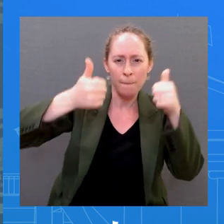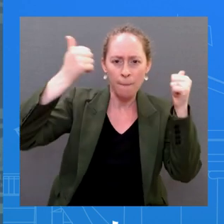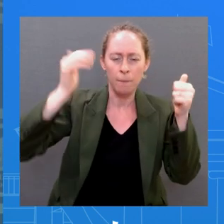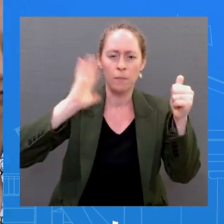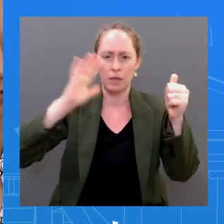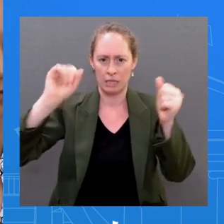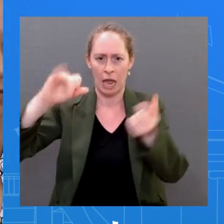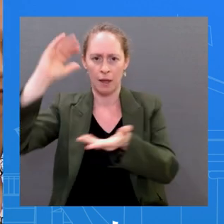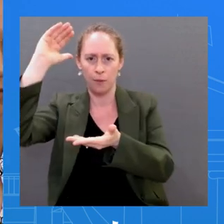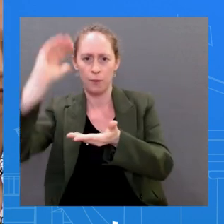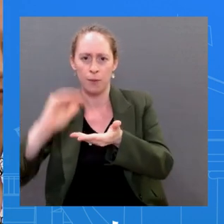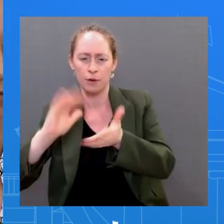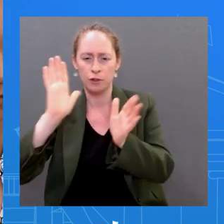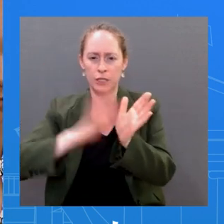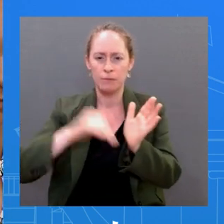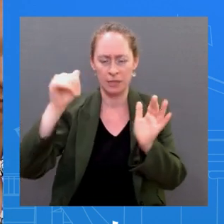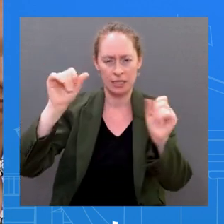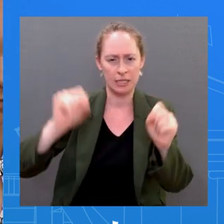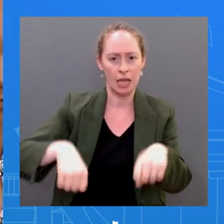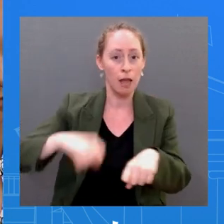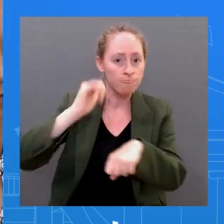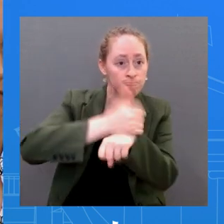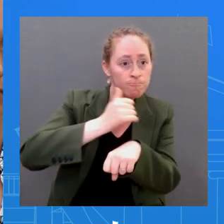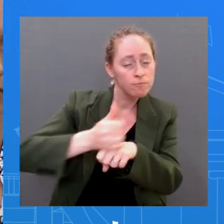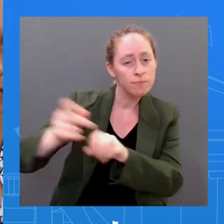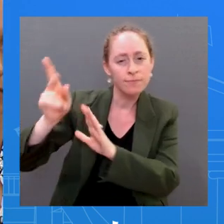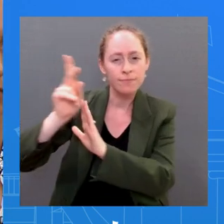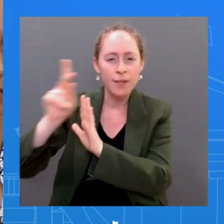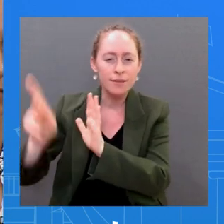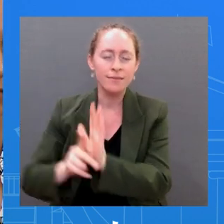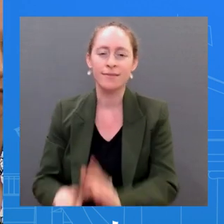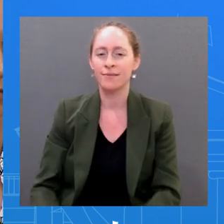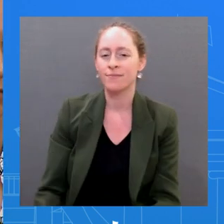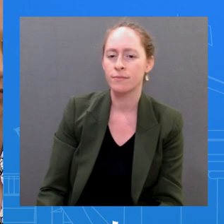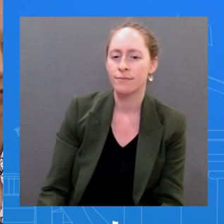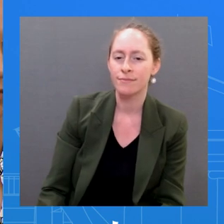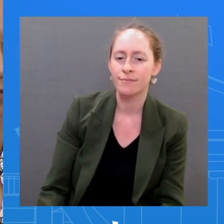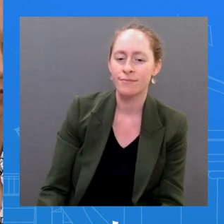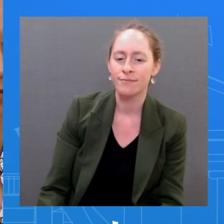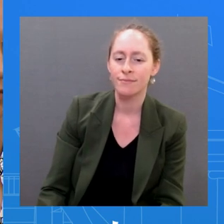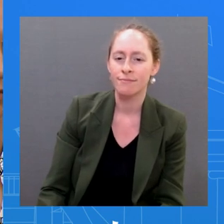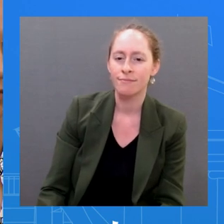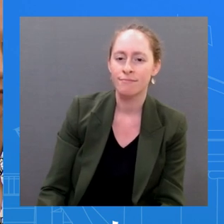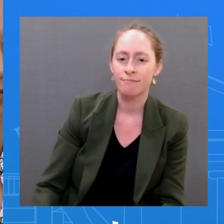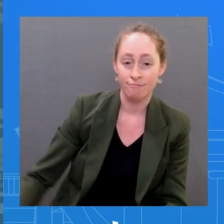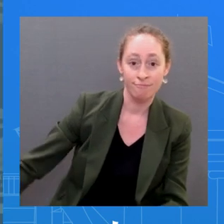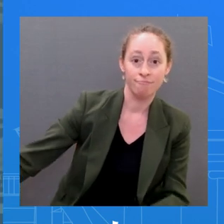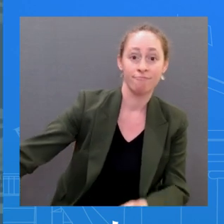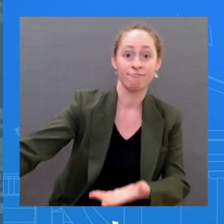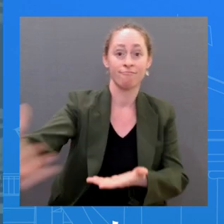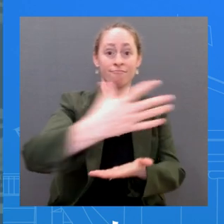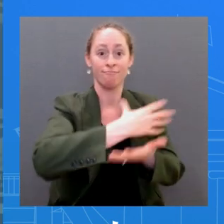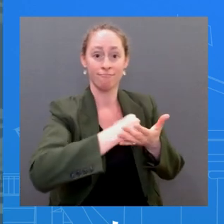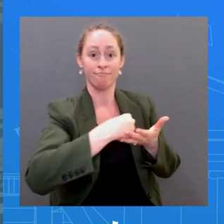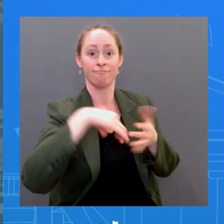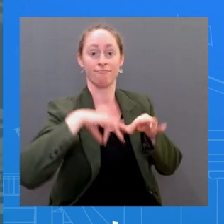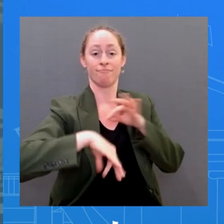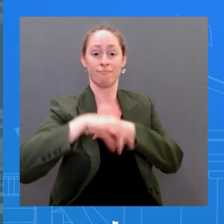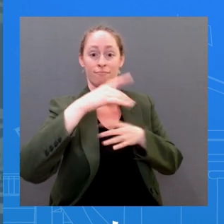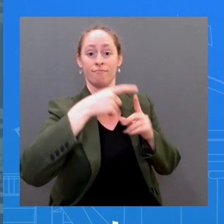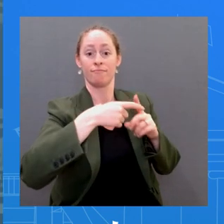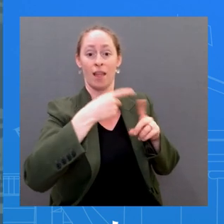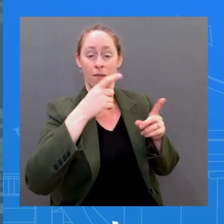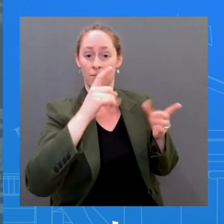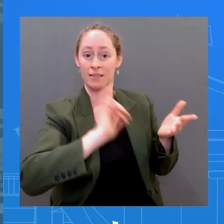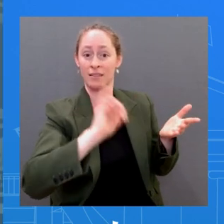done. Is that GDP growth like under the Obama administration, 1.5%, 1.8% for the year? I mean, I'm not going to get into like